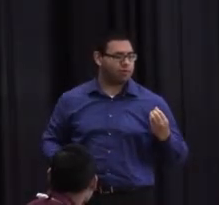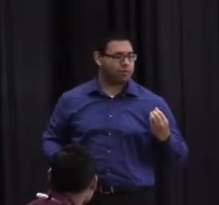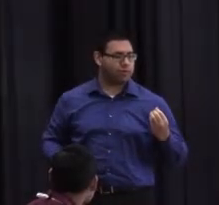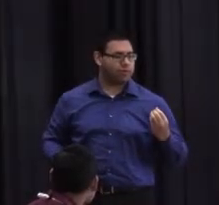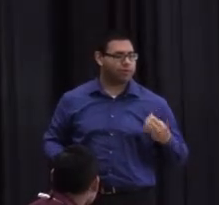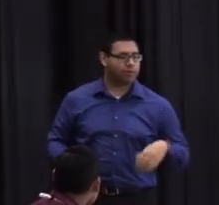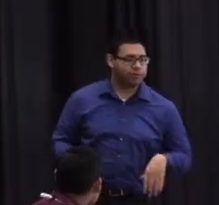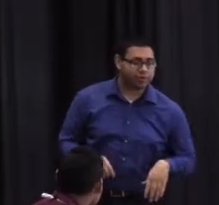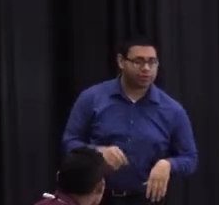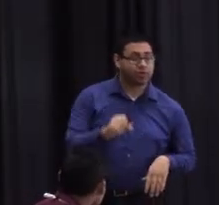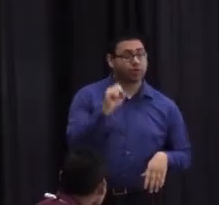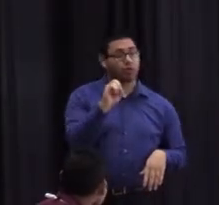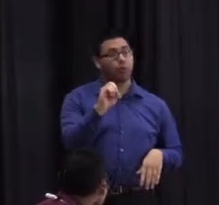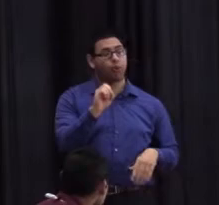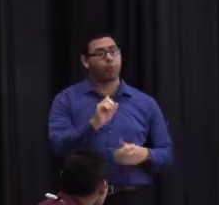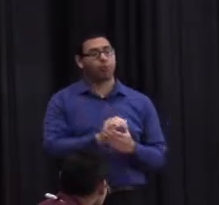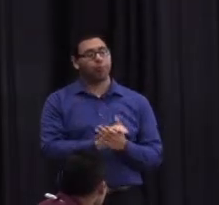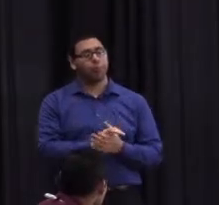So,